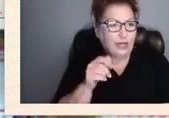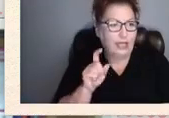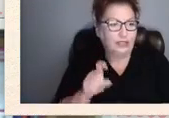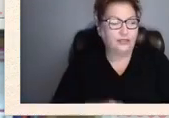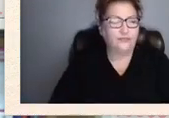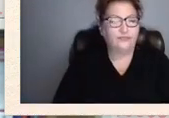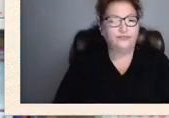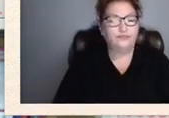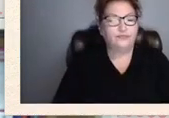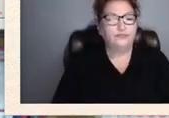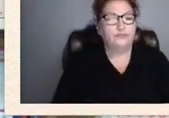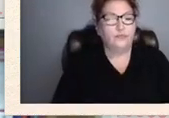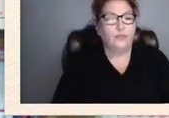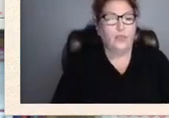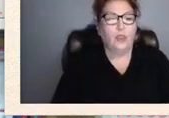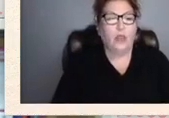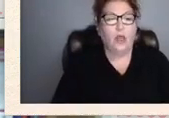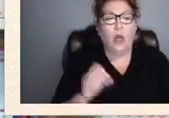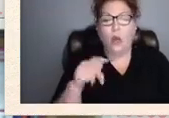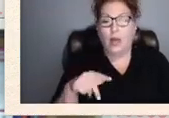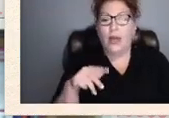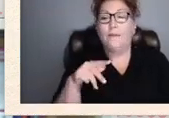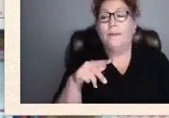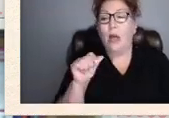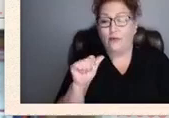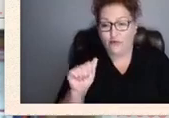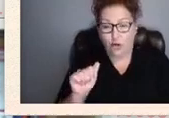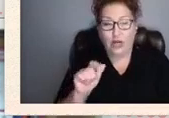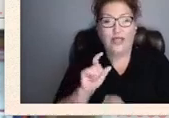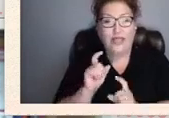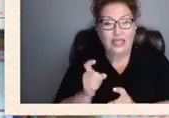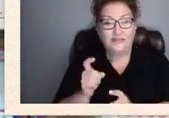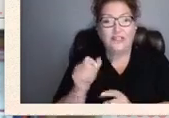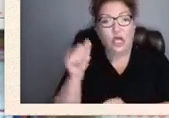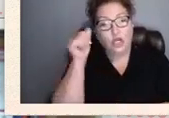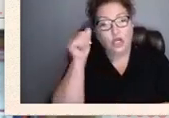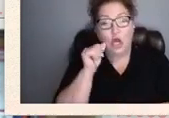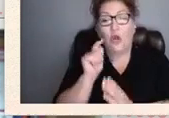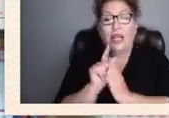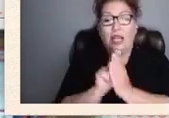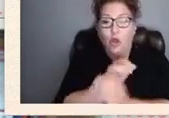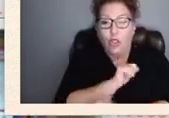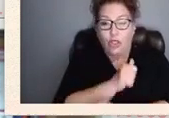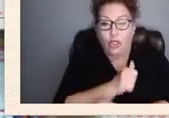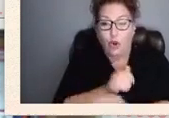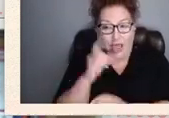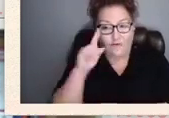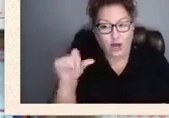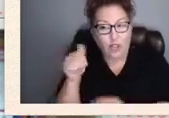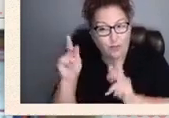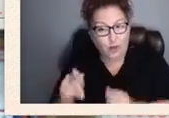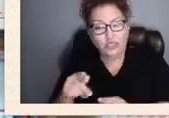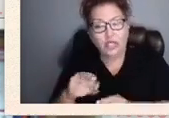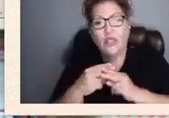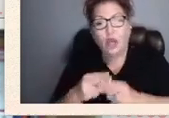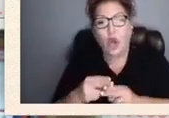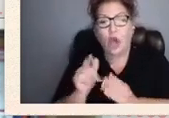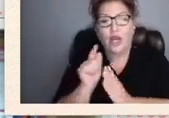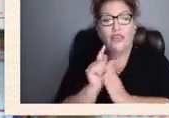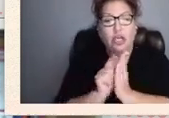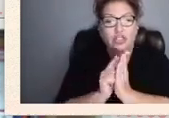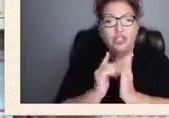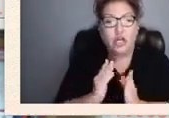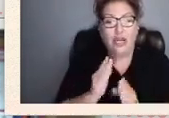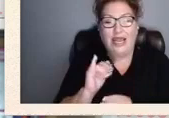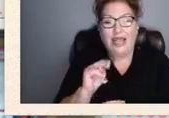Okay, so power of attorneys. It gives the adult a legal authority to act for another person. So they call it the attorney in fact.